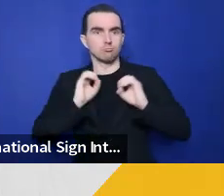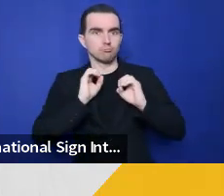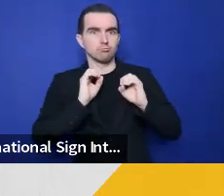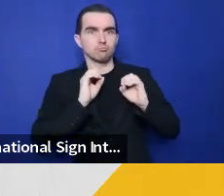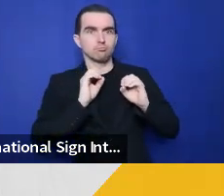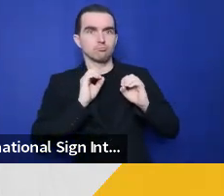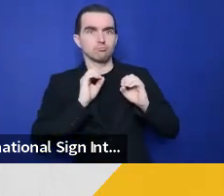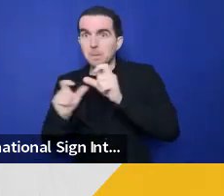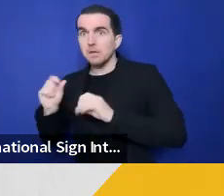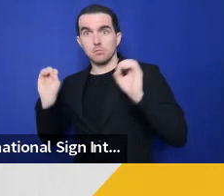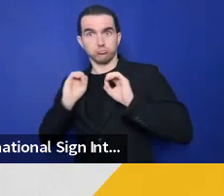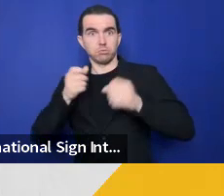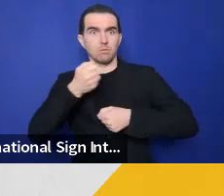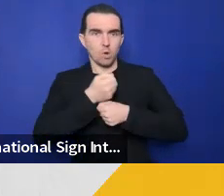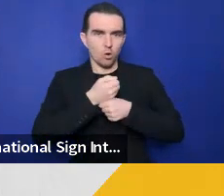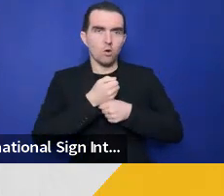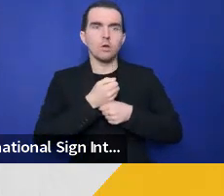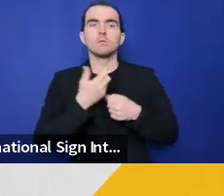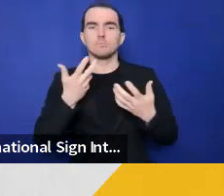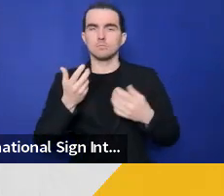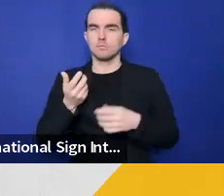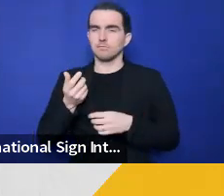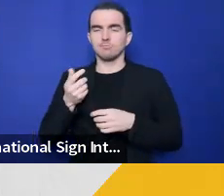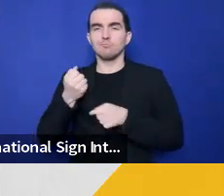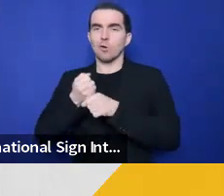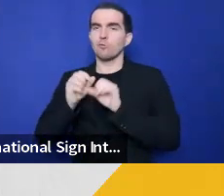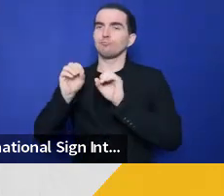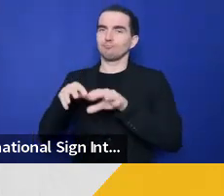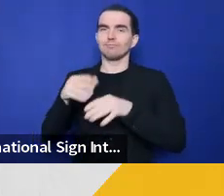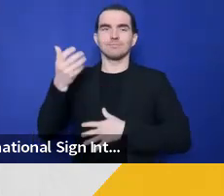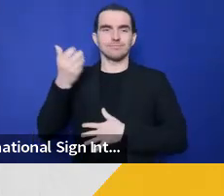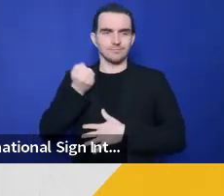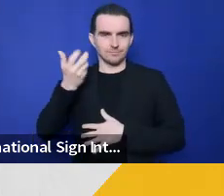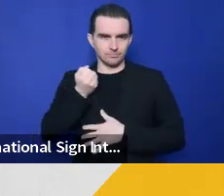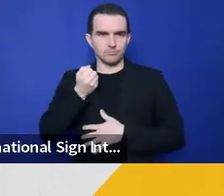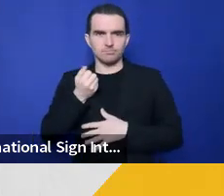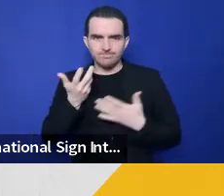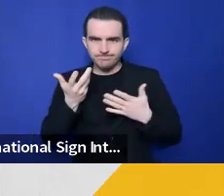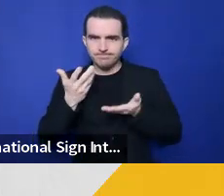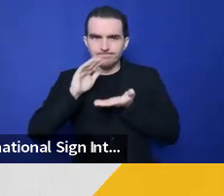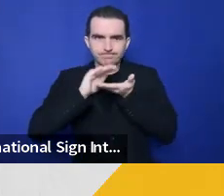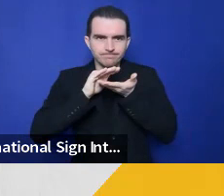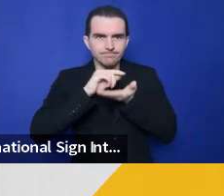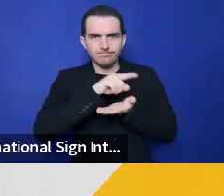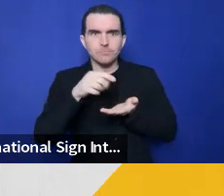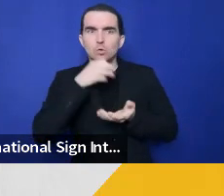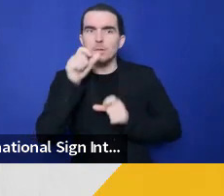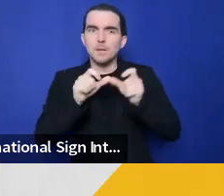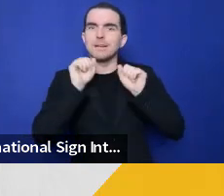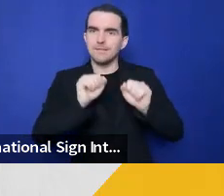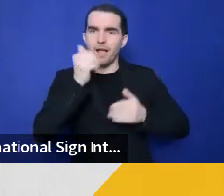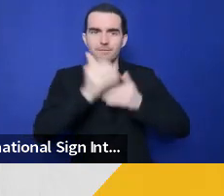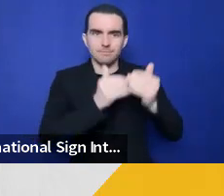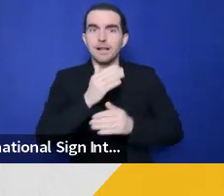costs, such as assistive devices, the need for care and support, increased healthcare needs, and